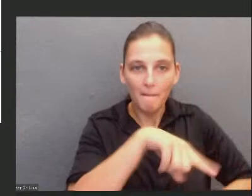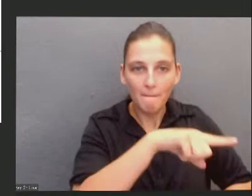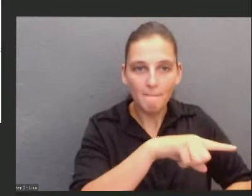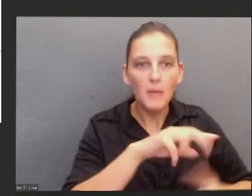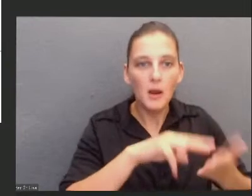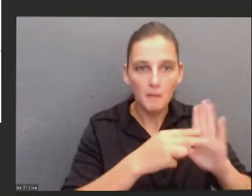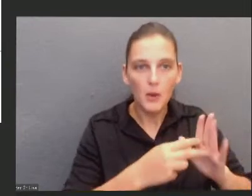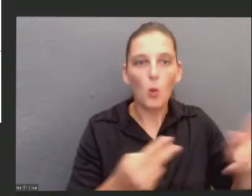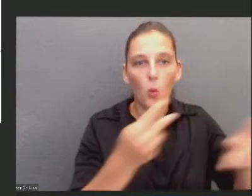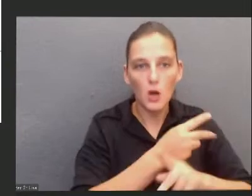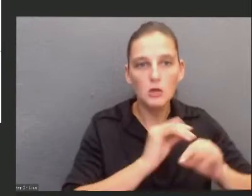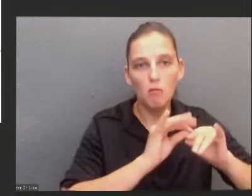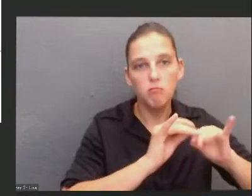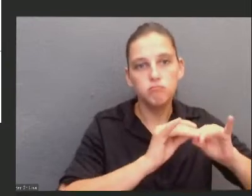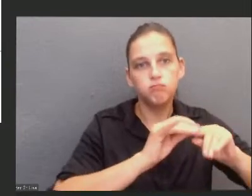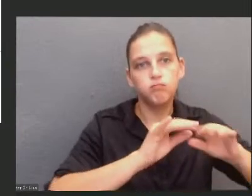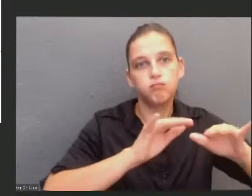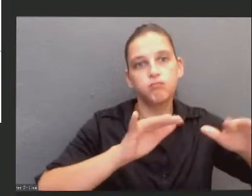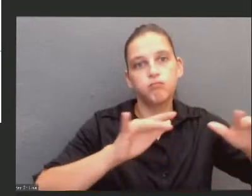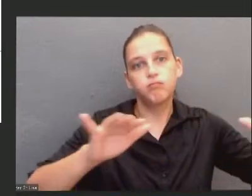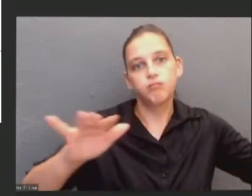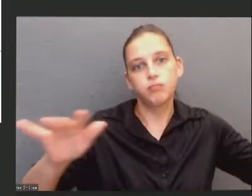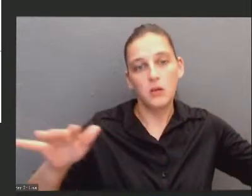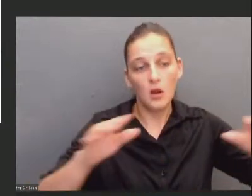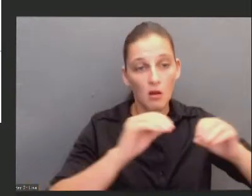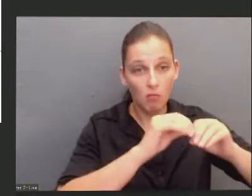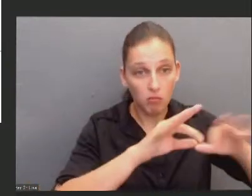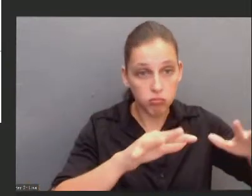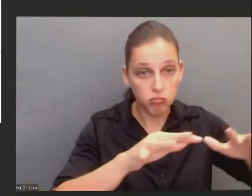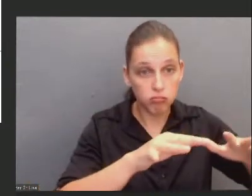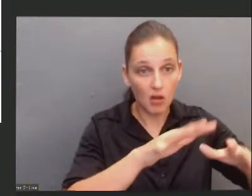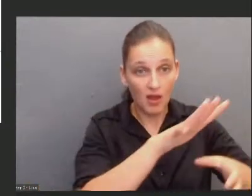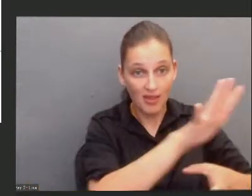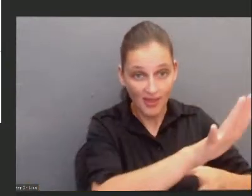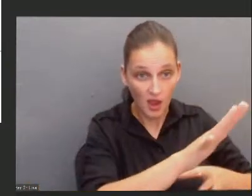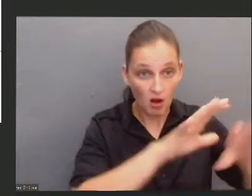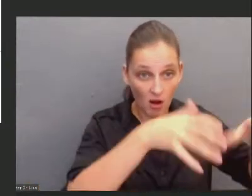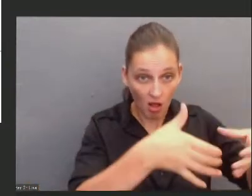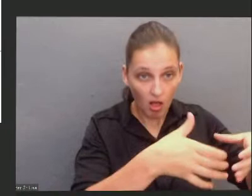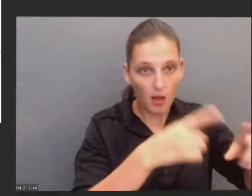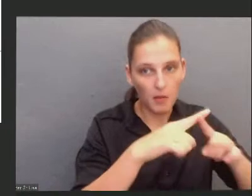it into the settings themselves and the communities around them.